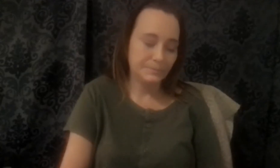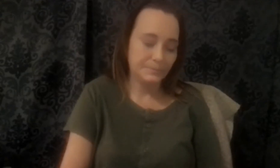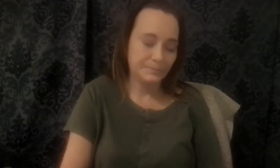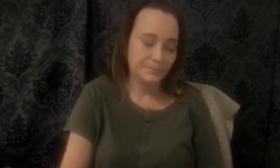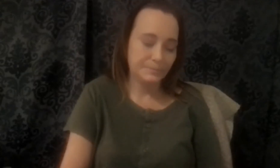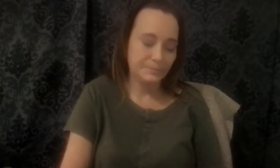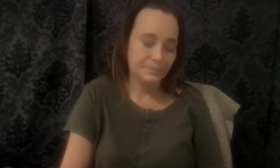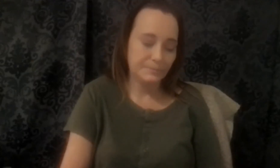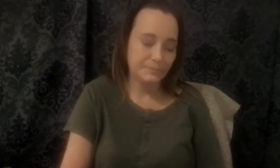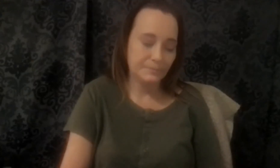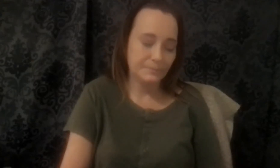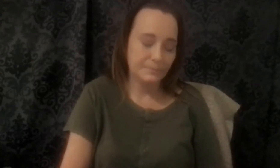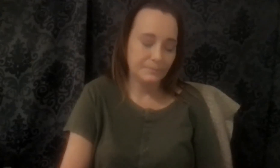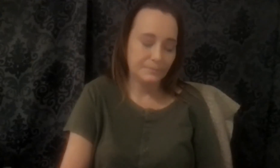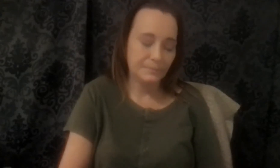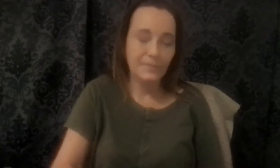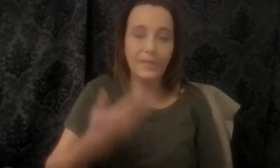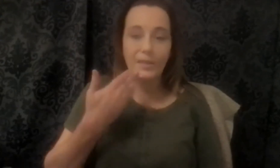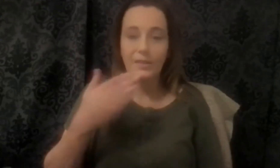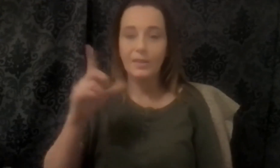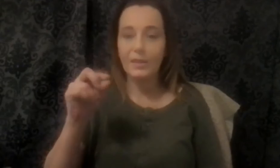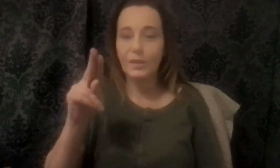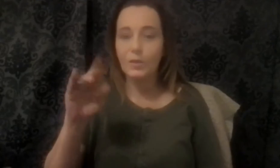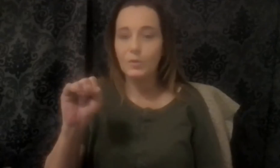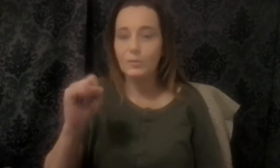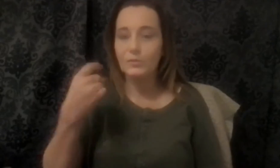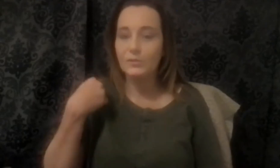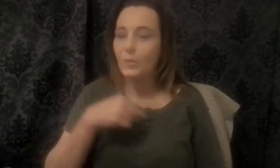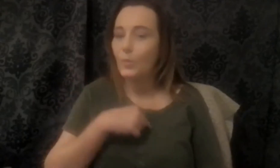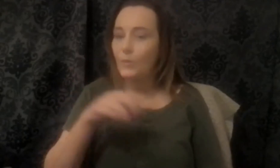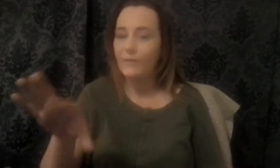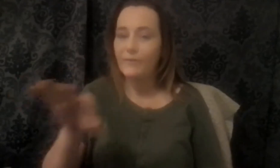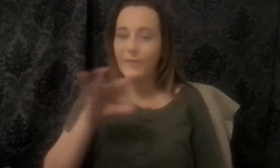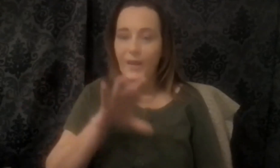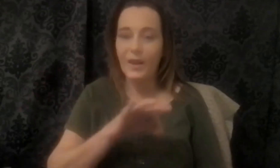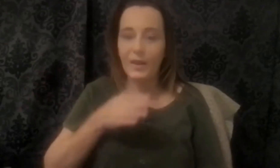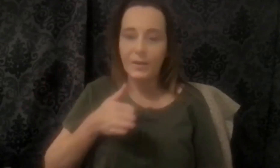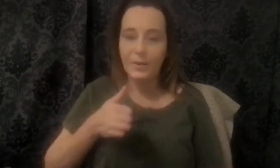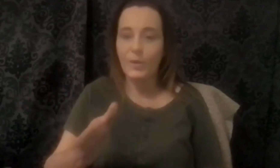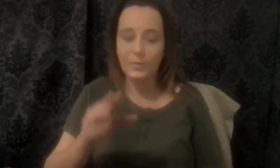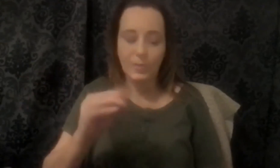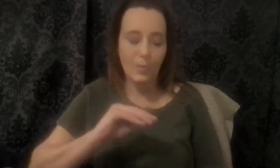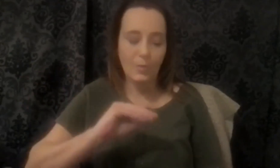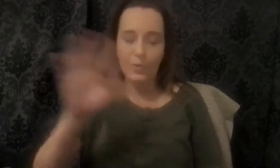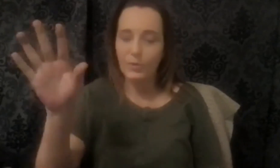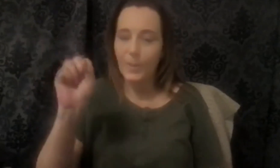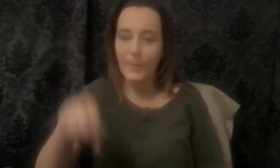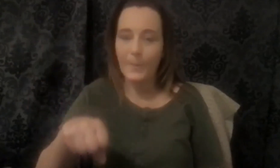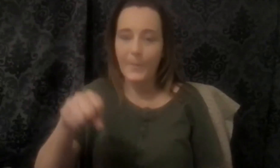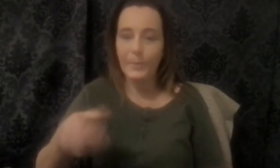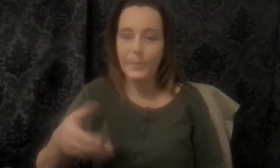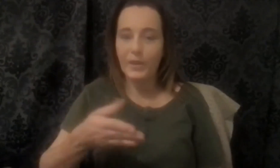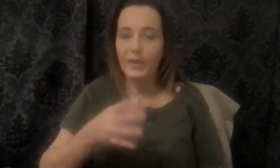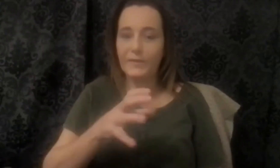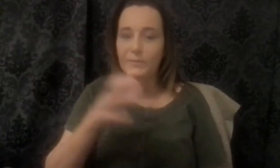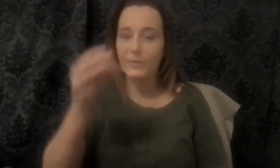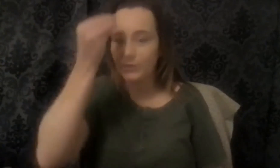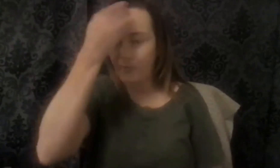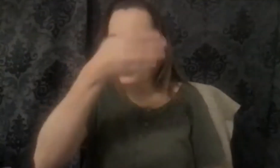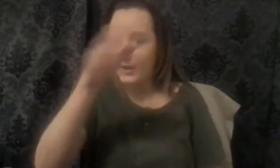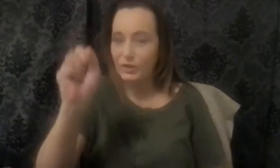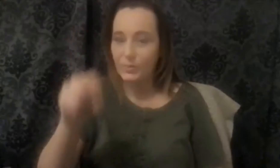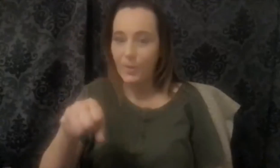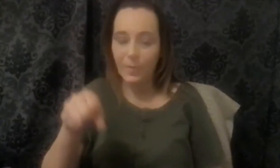I said, we are continually finding ways to be more transparent, as transparent as possible, to provide as much information as possible. There